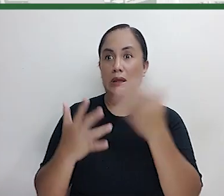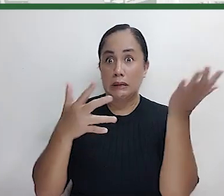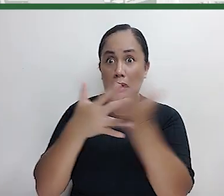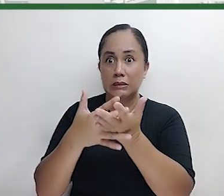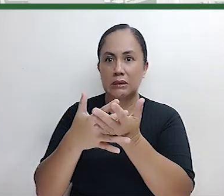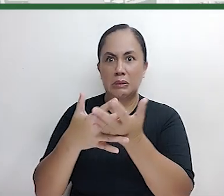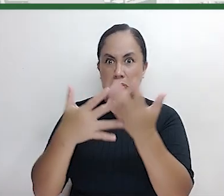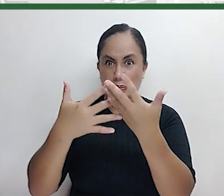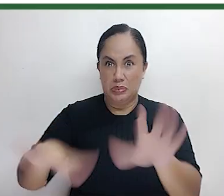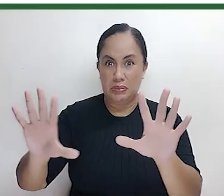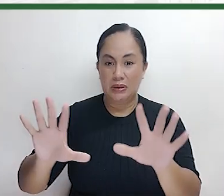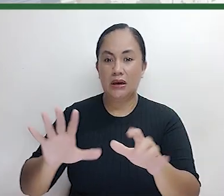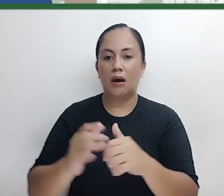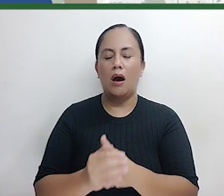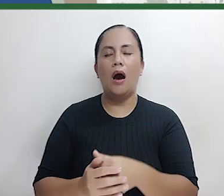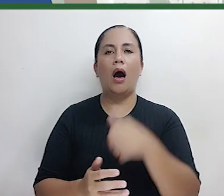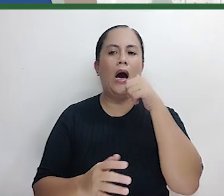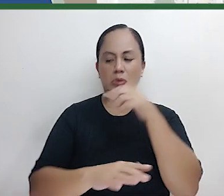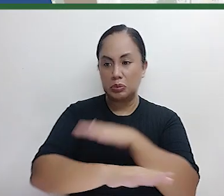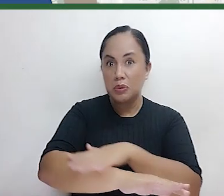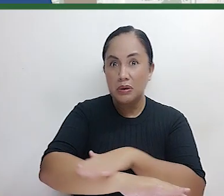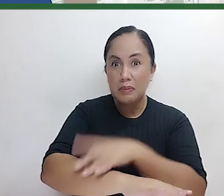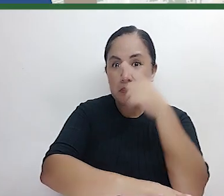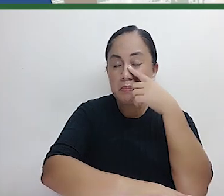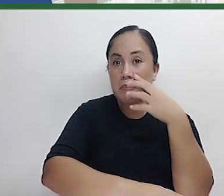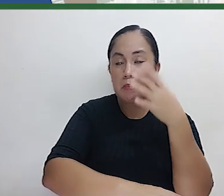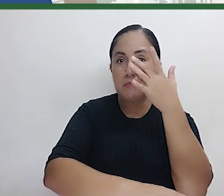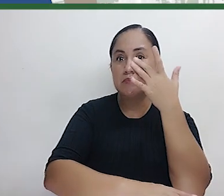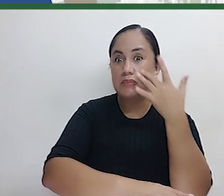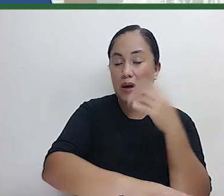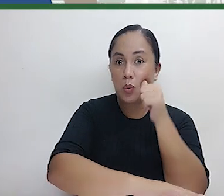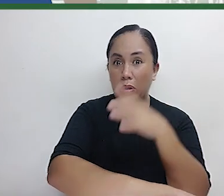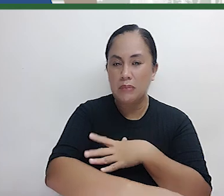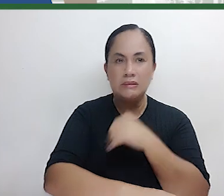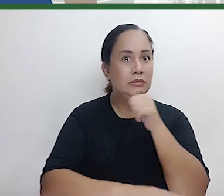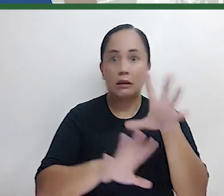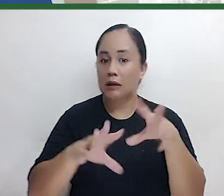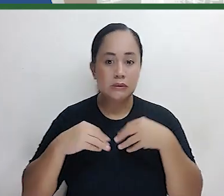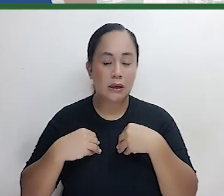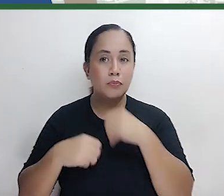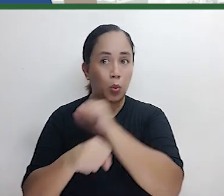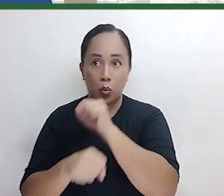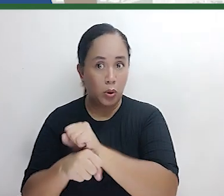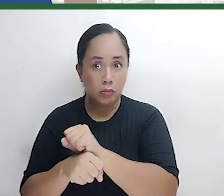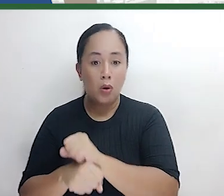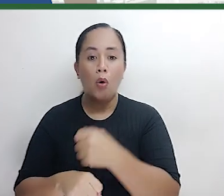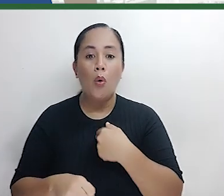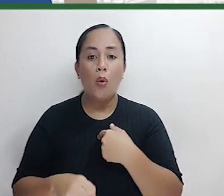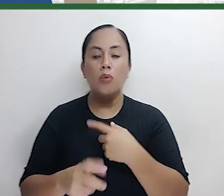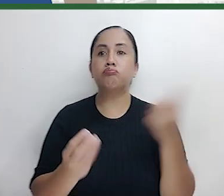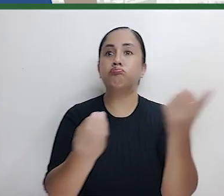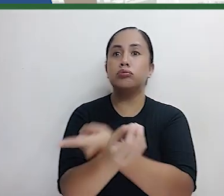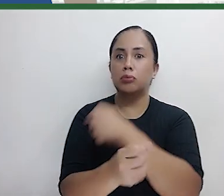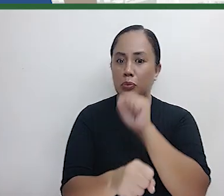was dismissed. Women of color, particularly Black women, were either not accepted for the job